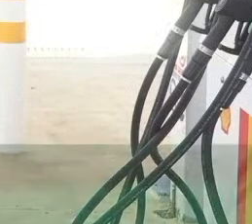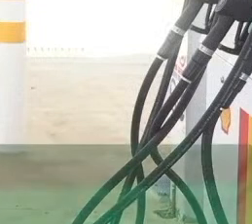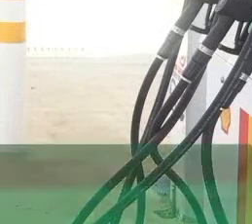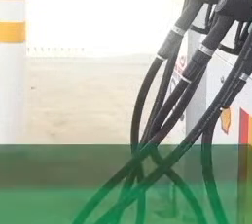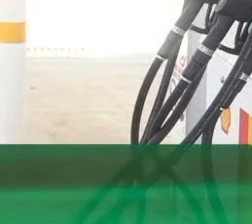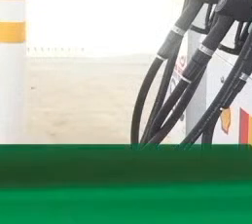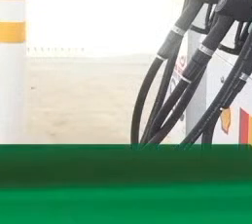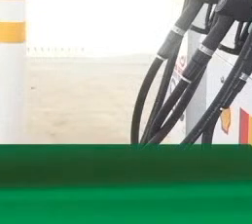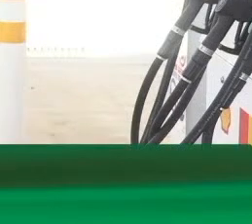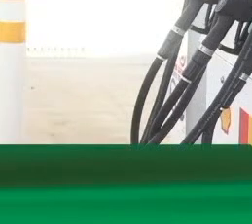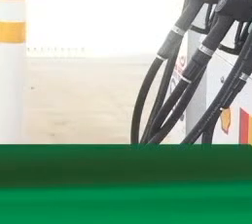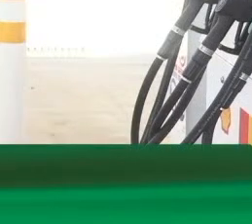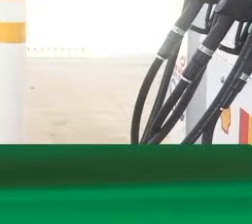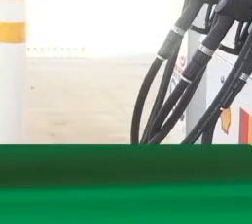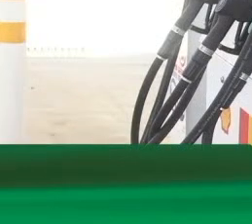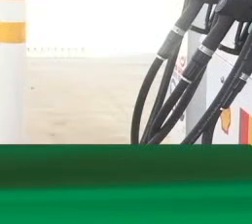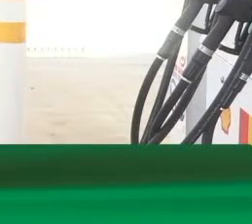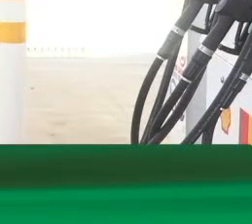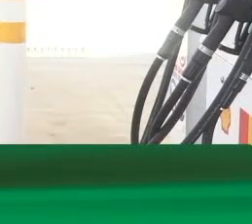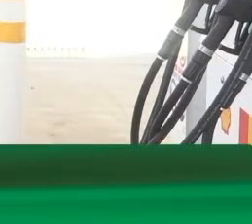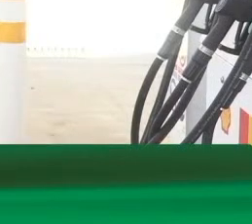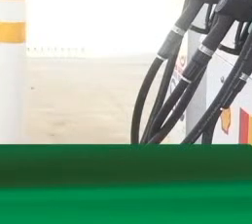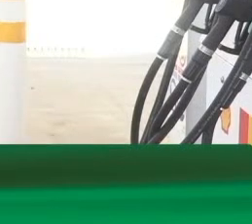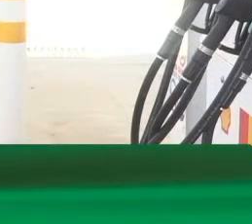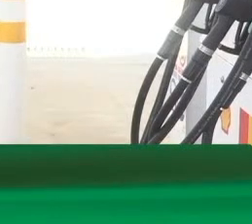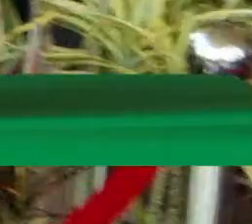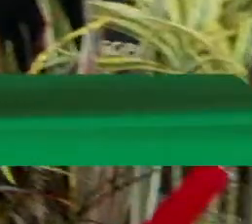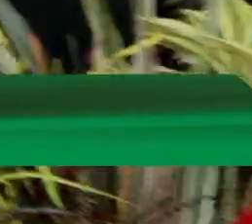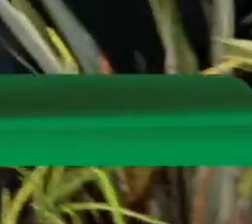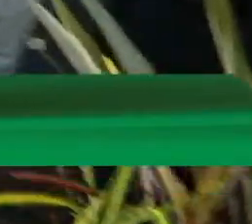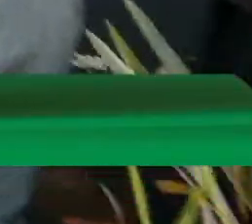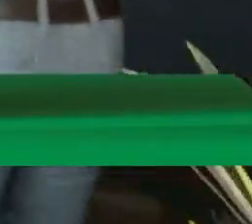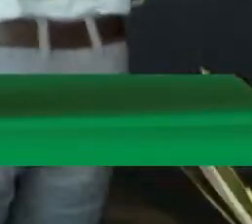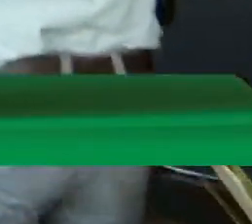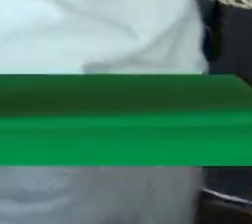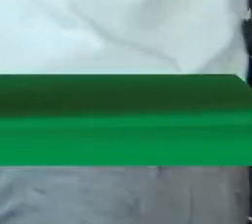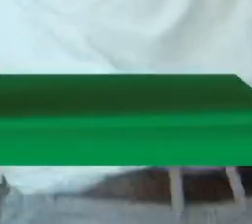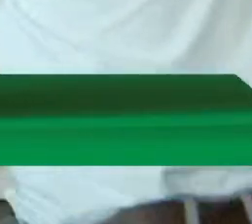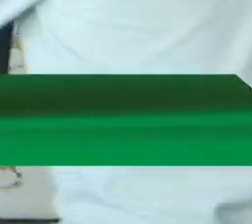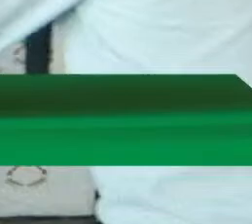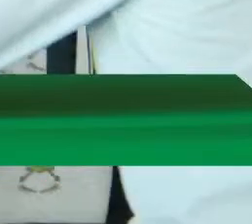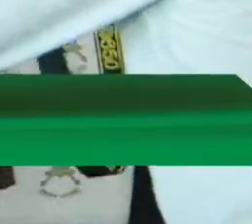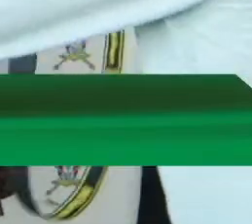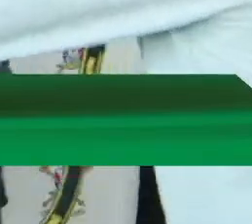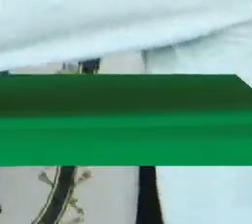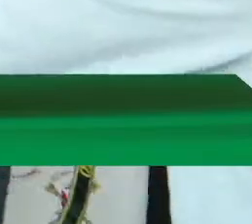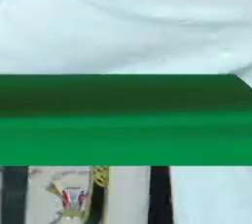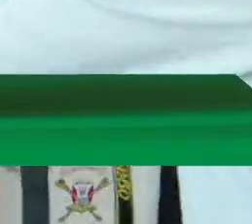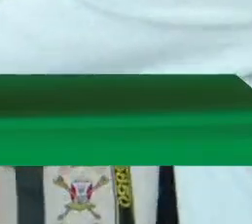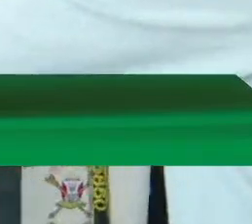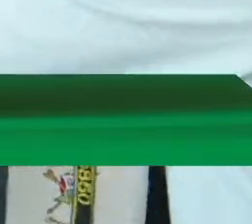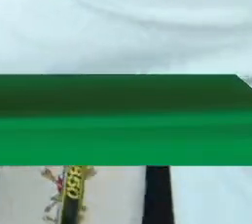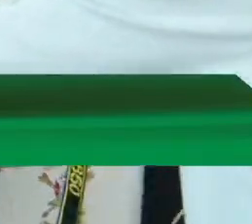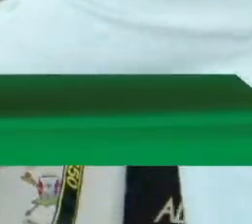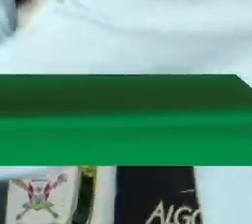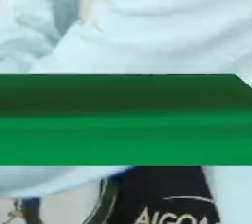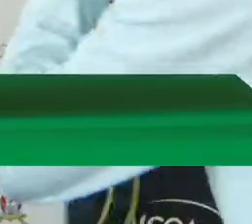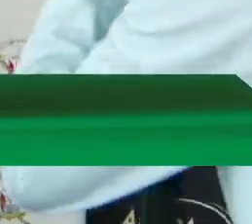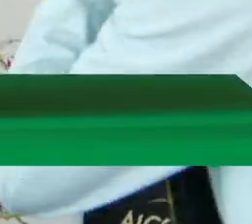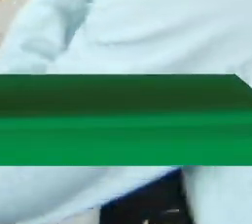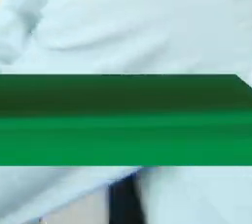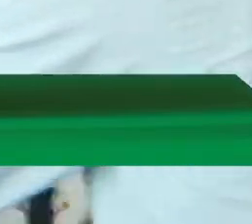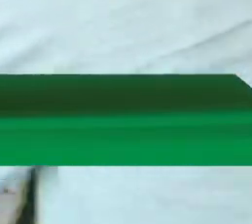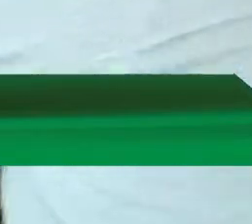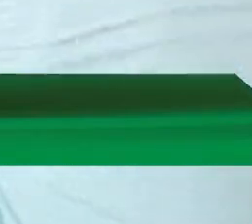yi-photoshoot bethabatha ifoto bobabini nje kuphela, kanti ke